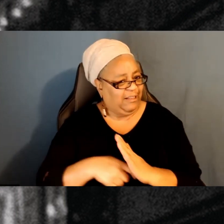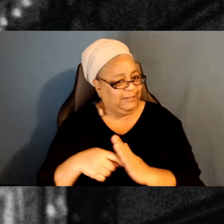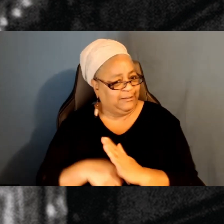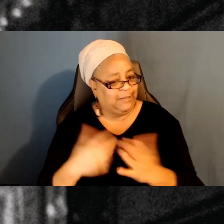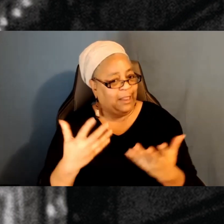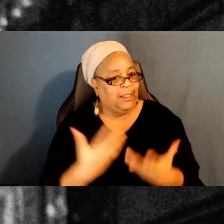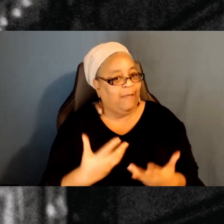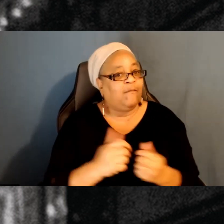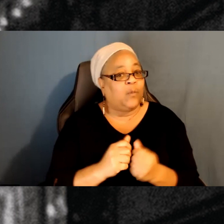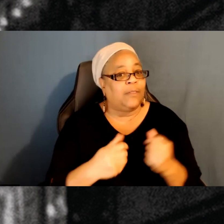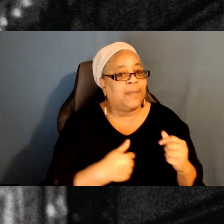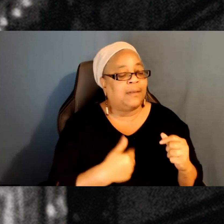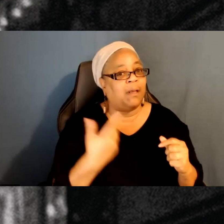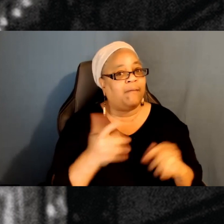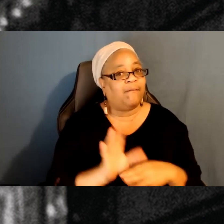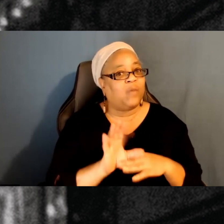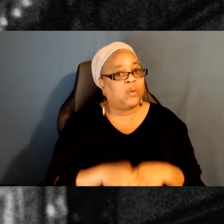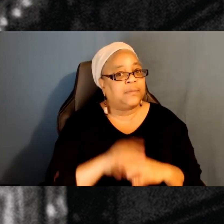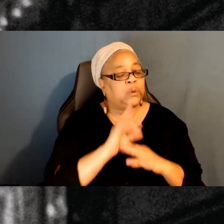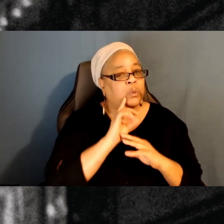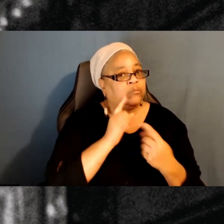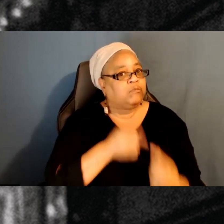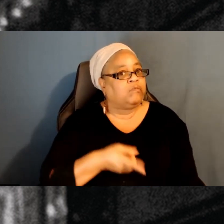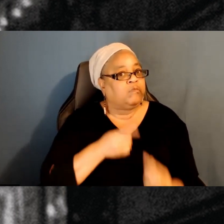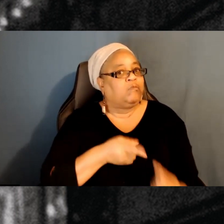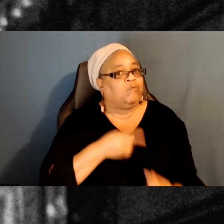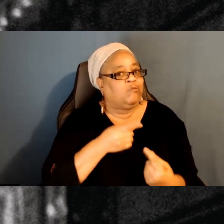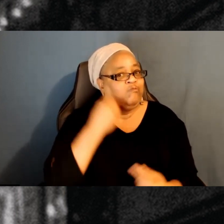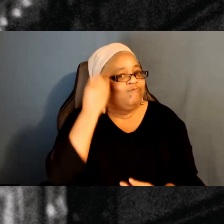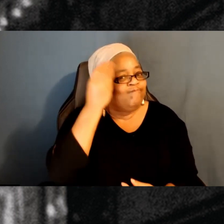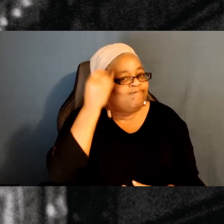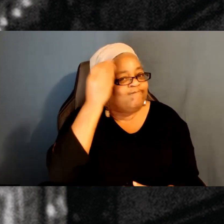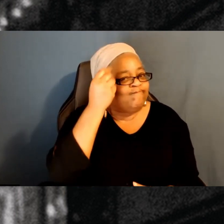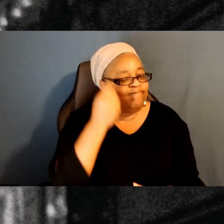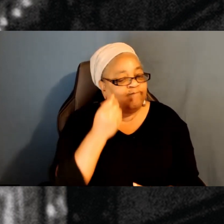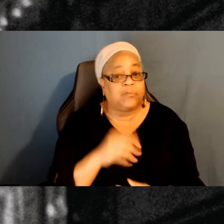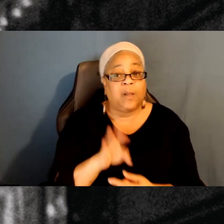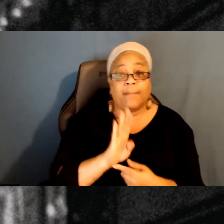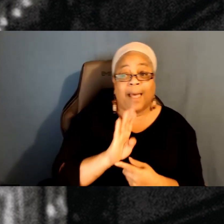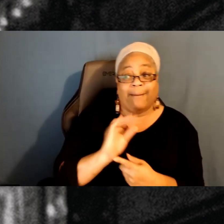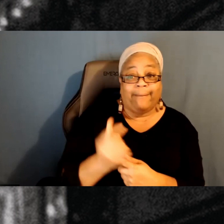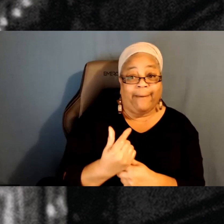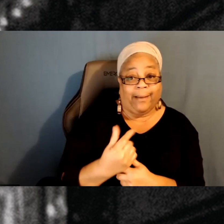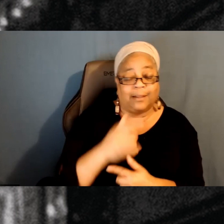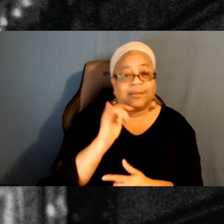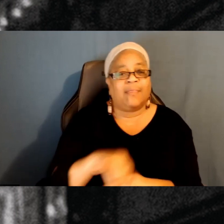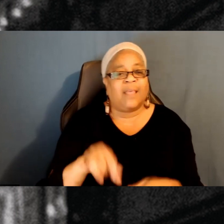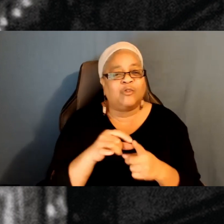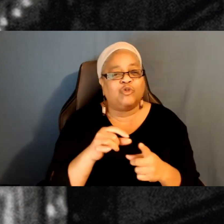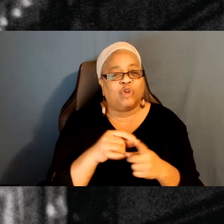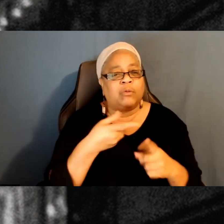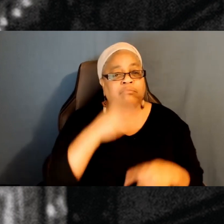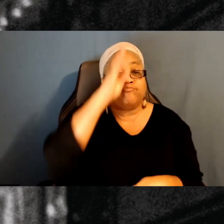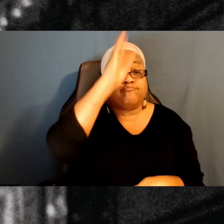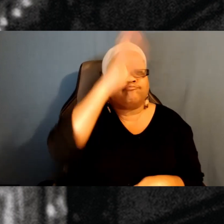me and forced me to grapple with. And a Black gaze is the term that I came up with